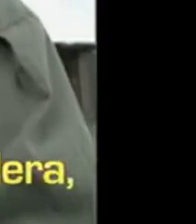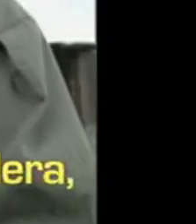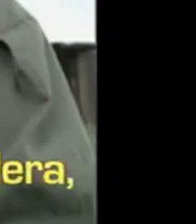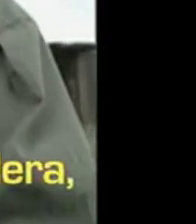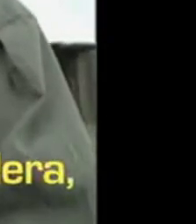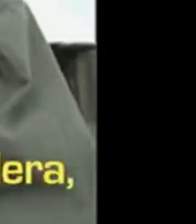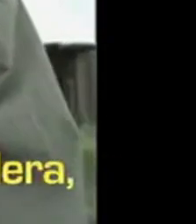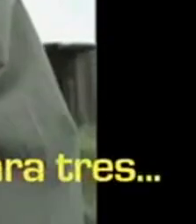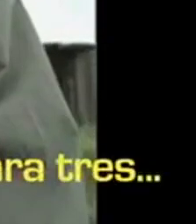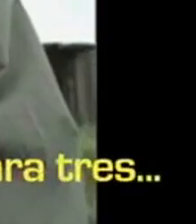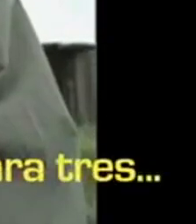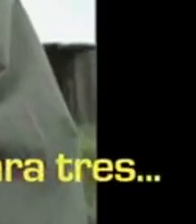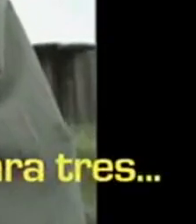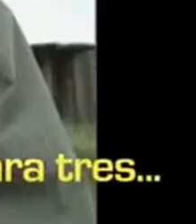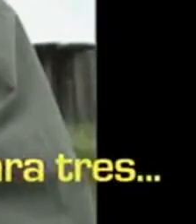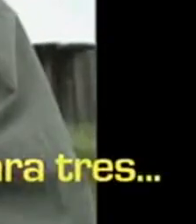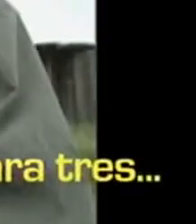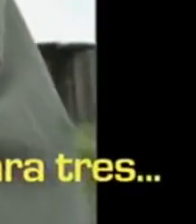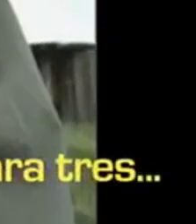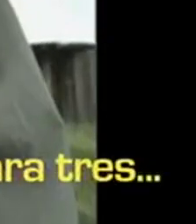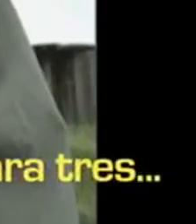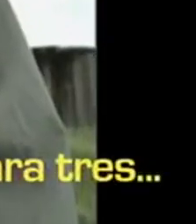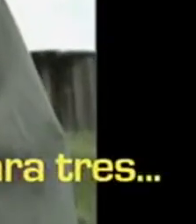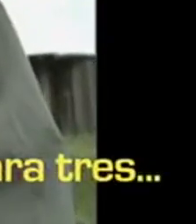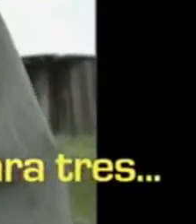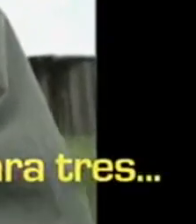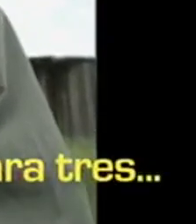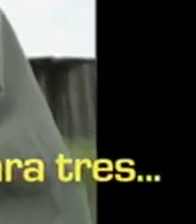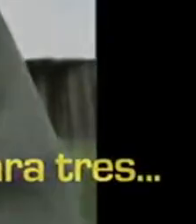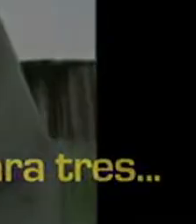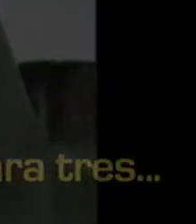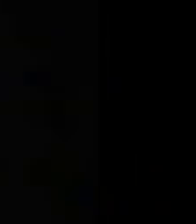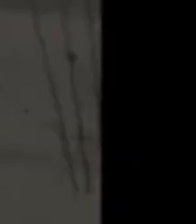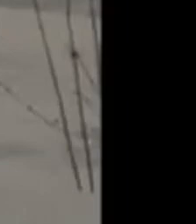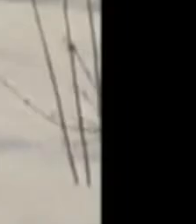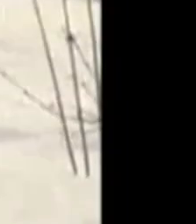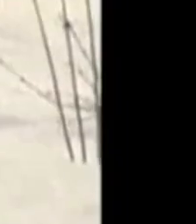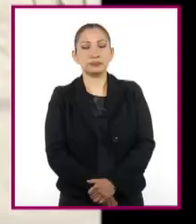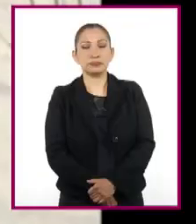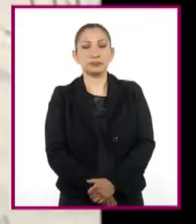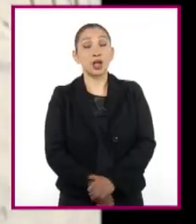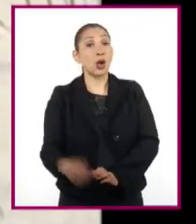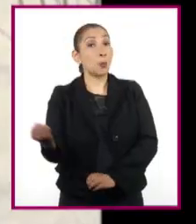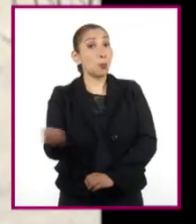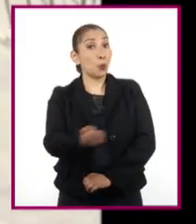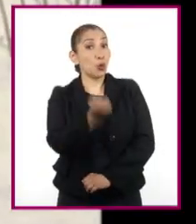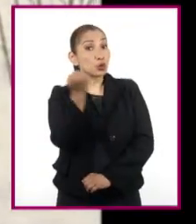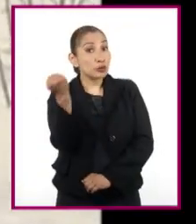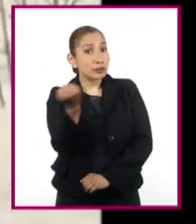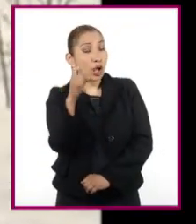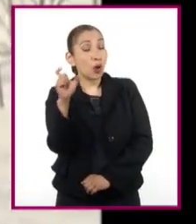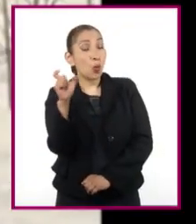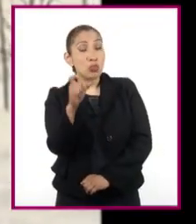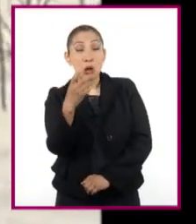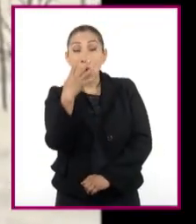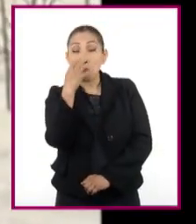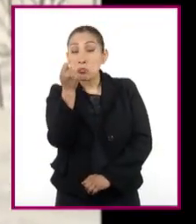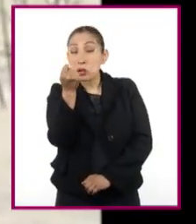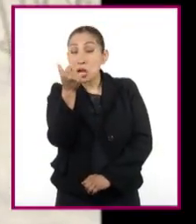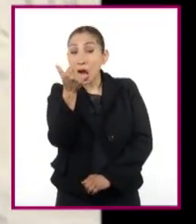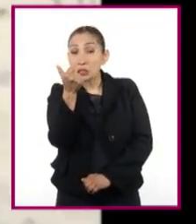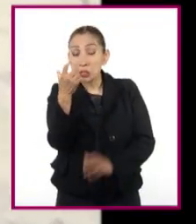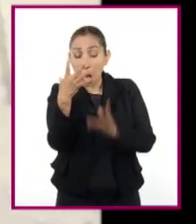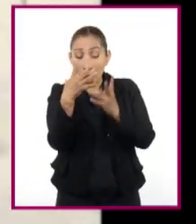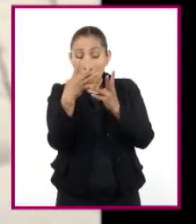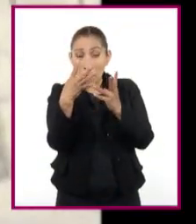Ganadera, the whole group of ranchers, and sometimes just one rancher, and sometimes three. Afortunadamente, cuando los lobos estaban a punto